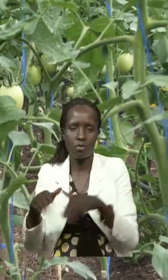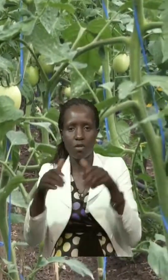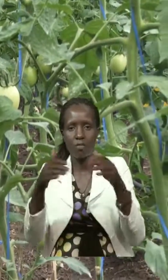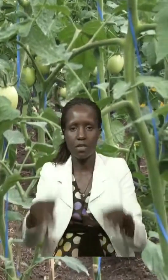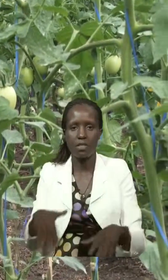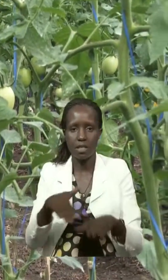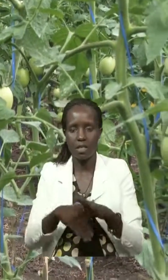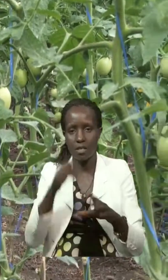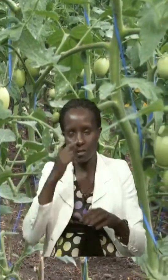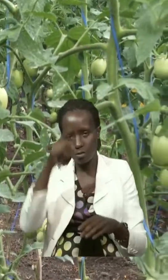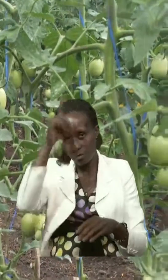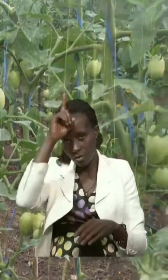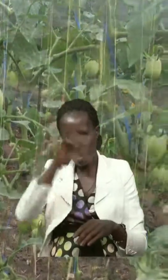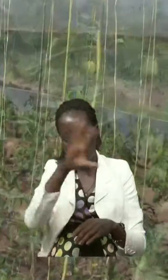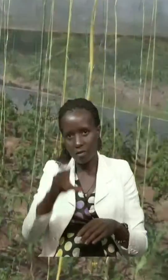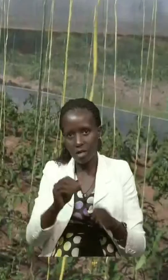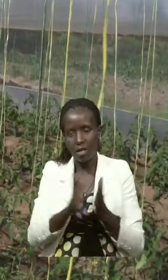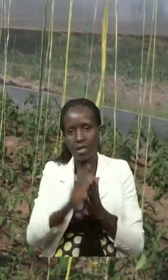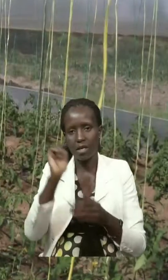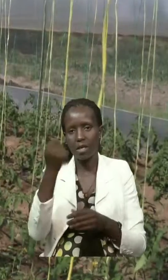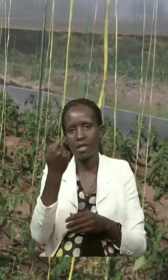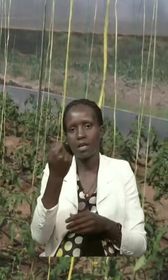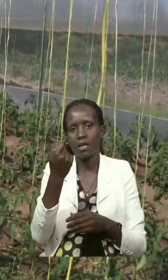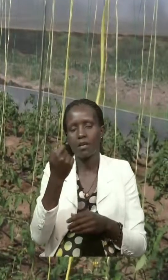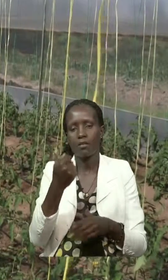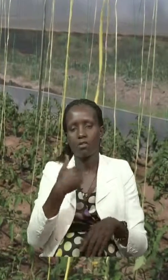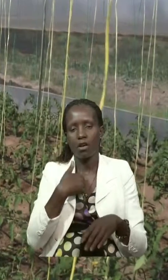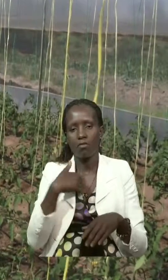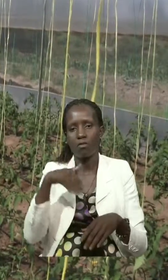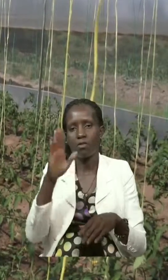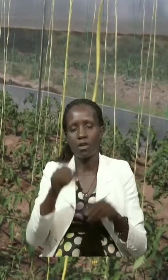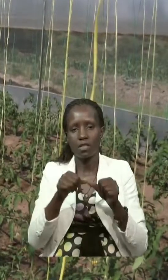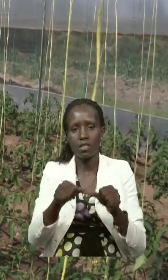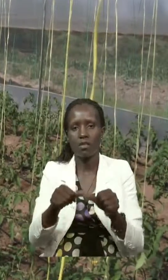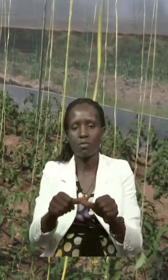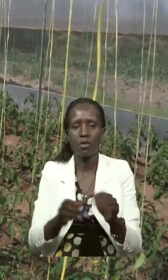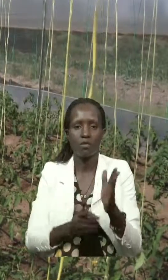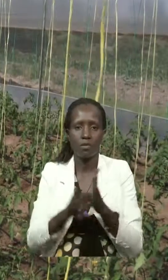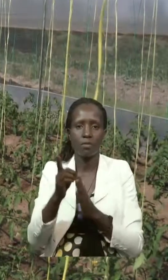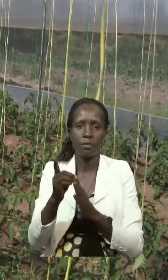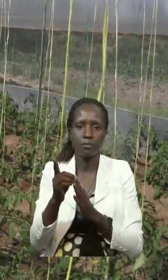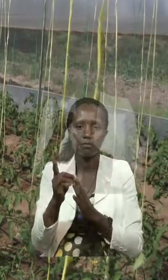rural Africa and therefore Kenya, creating a triple win towards more sustainable development.